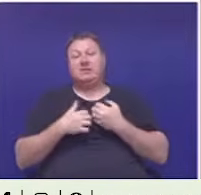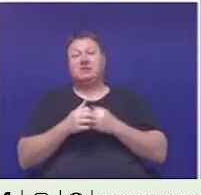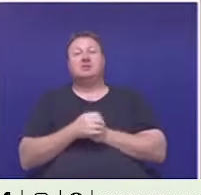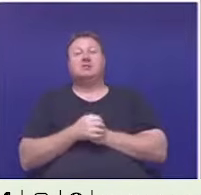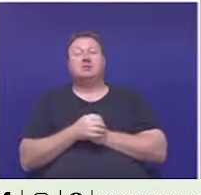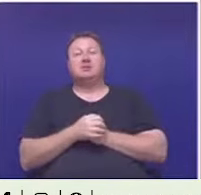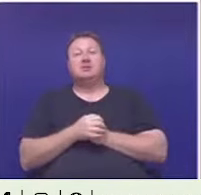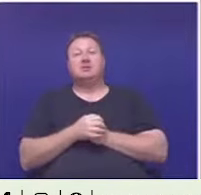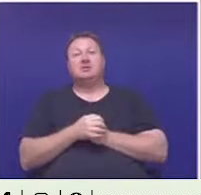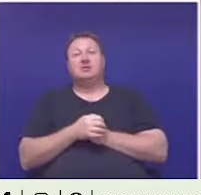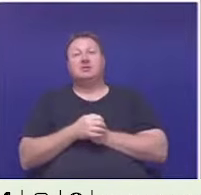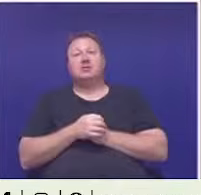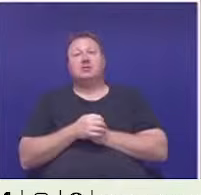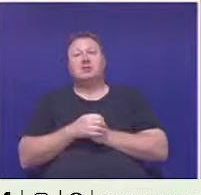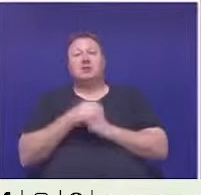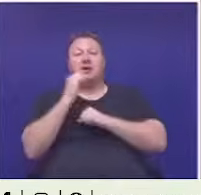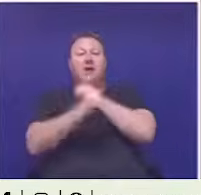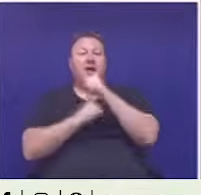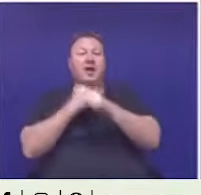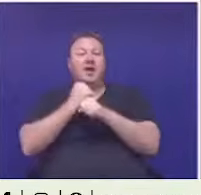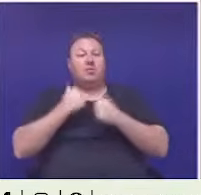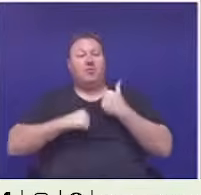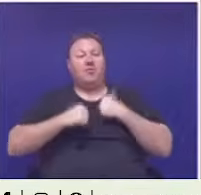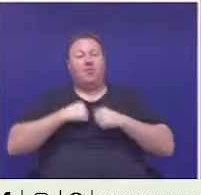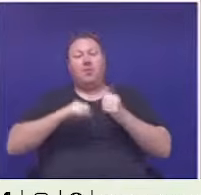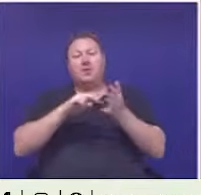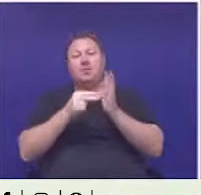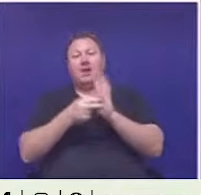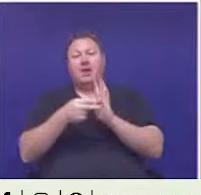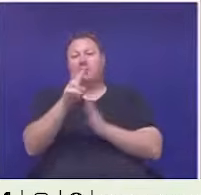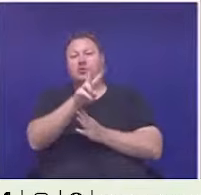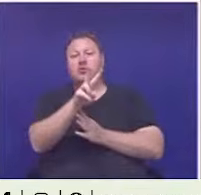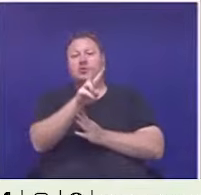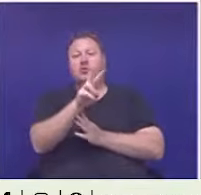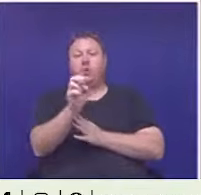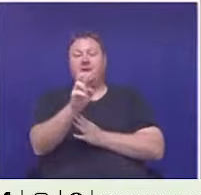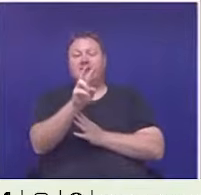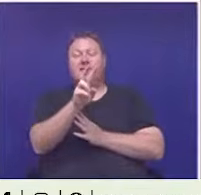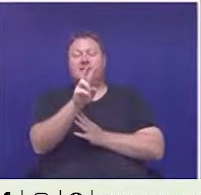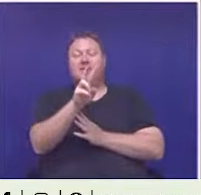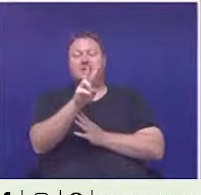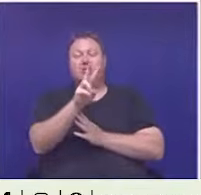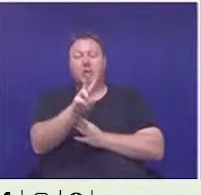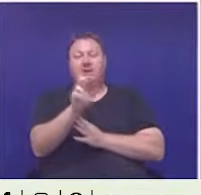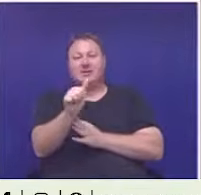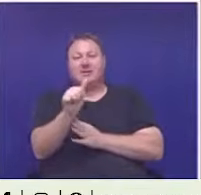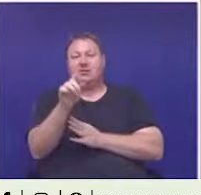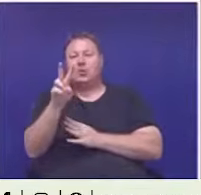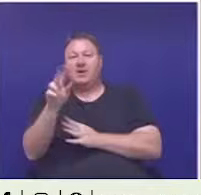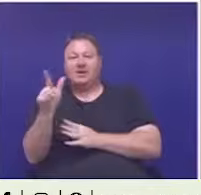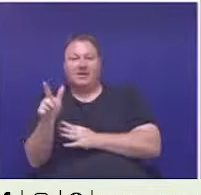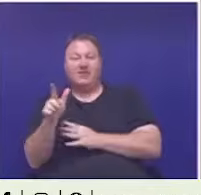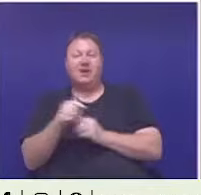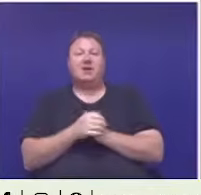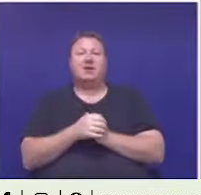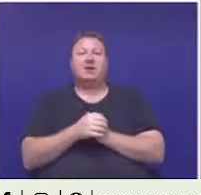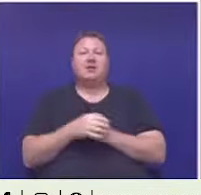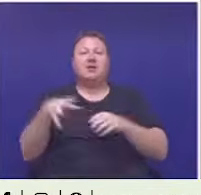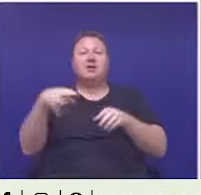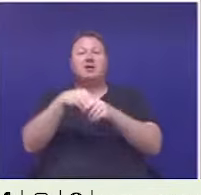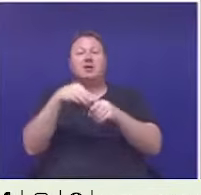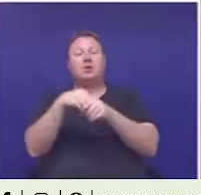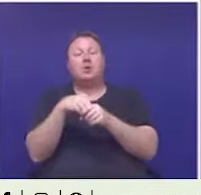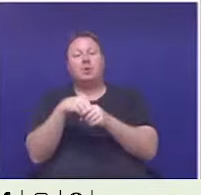honorable members, for the annual performance plan of 2026 and 2027, it now includes an